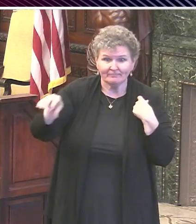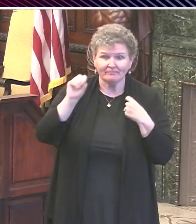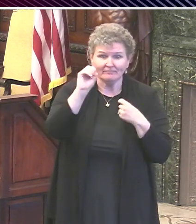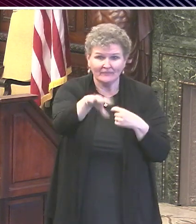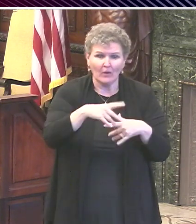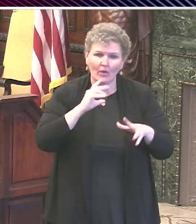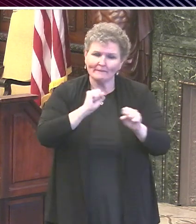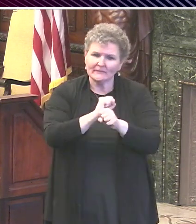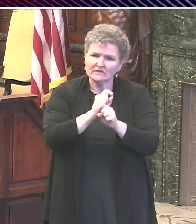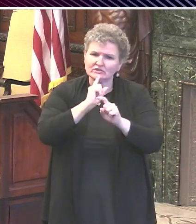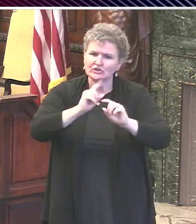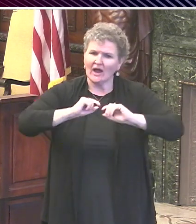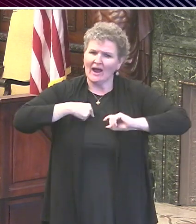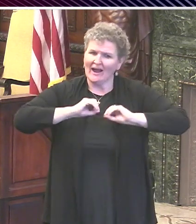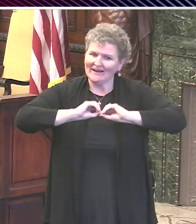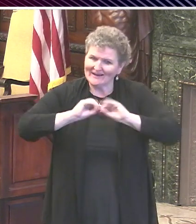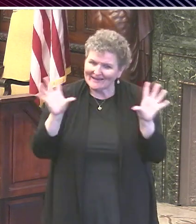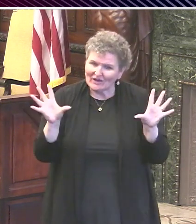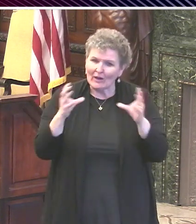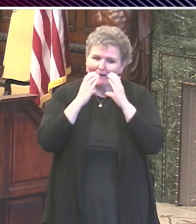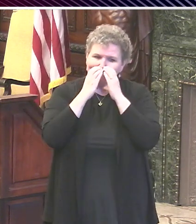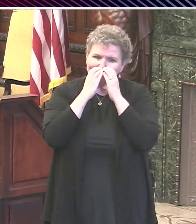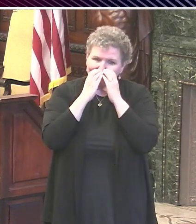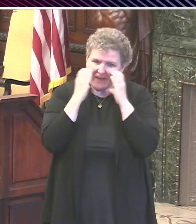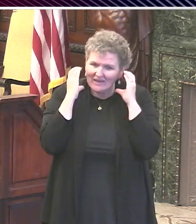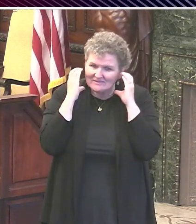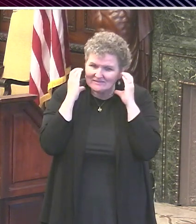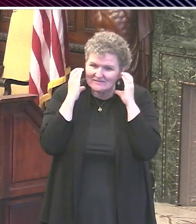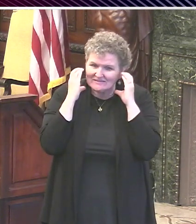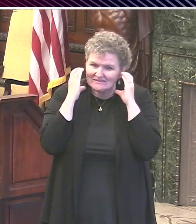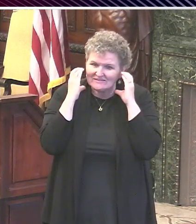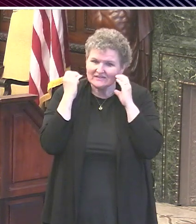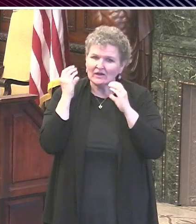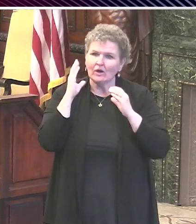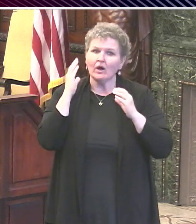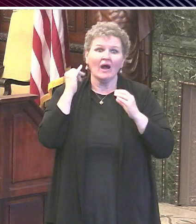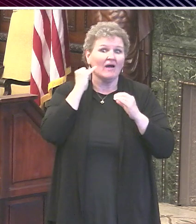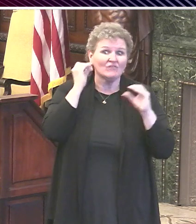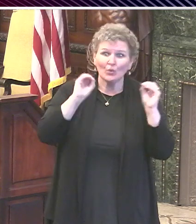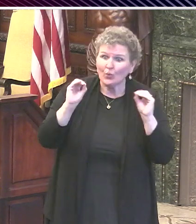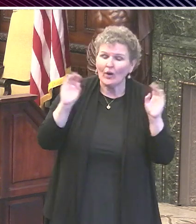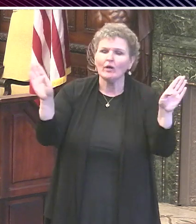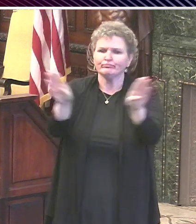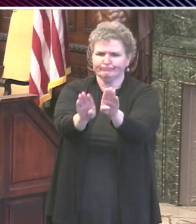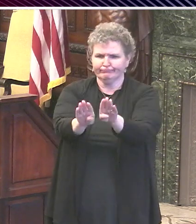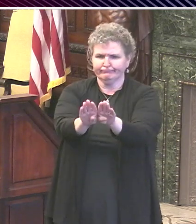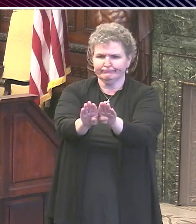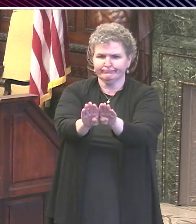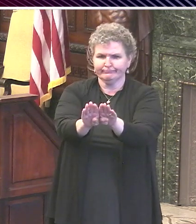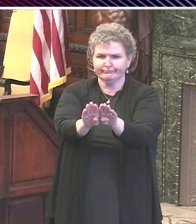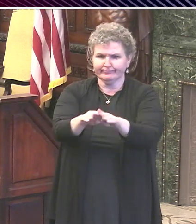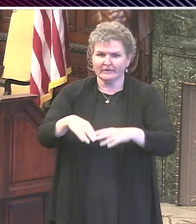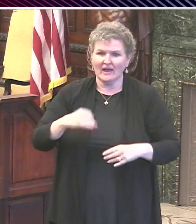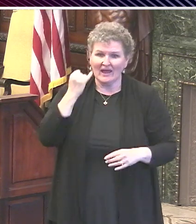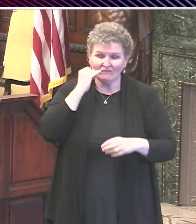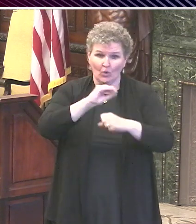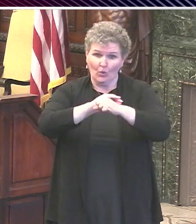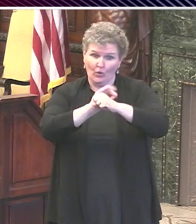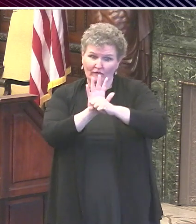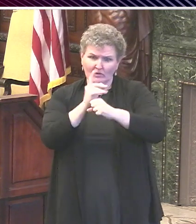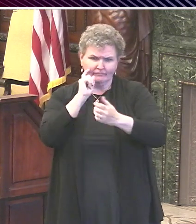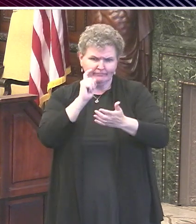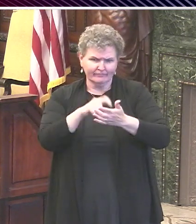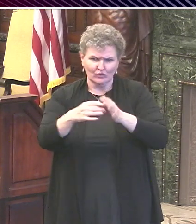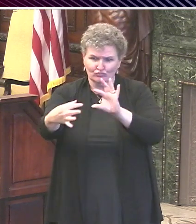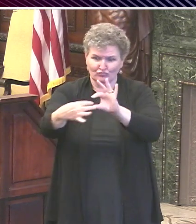are not wearing masks when our inspectors go in there, we will be closing those facilities. And if we have cases of the coronavirus infection that are linked to